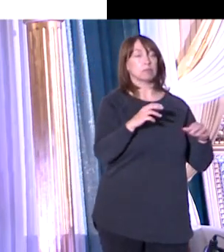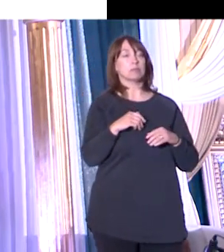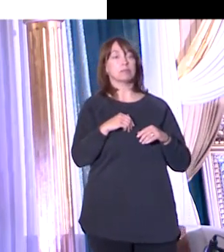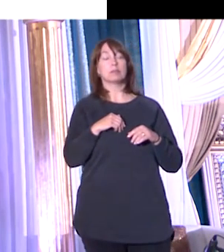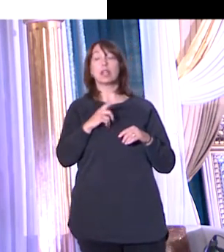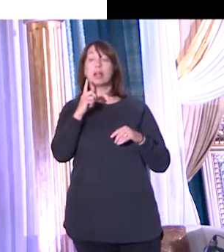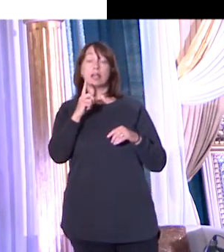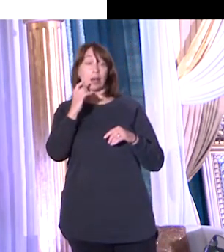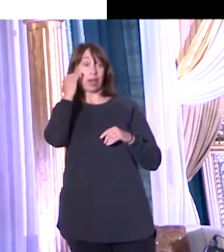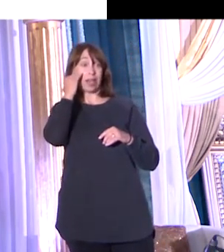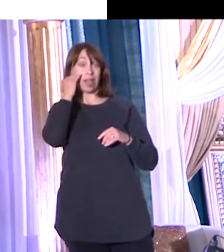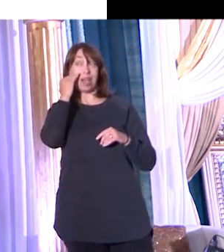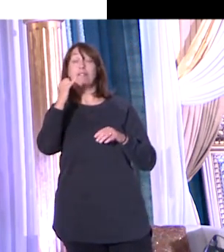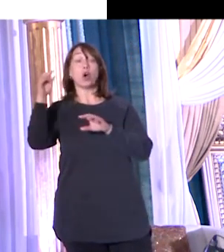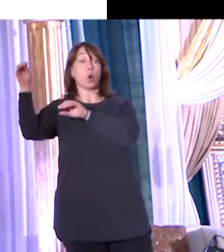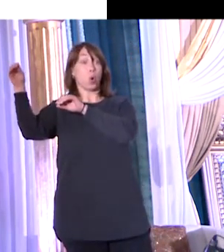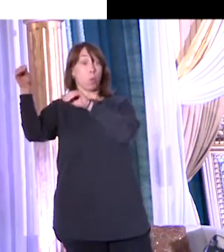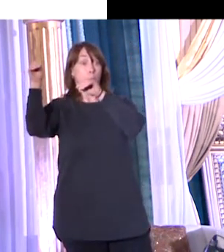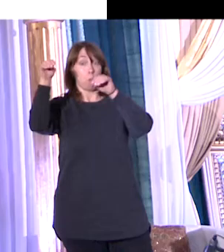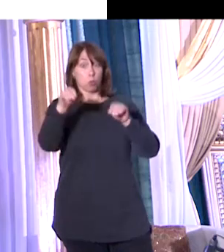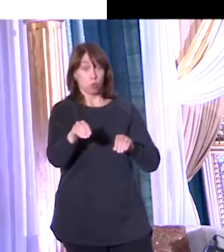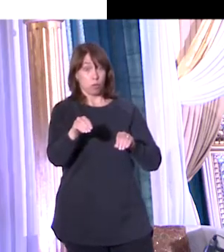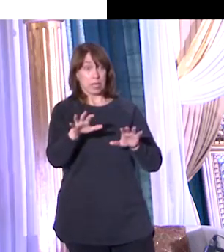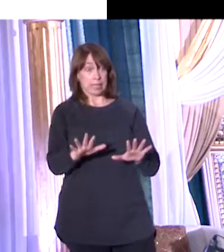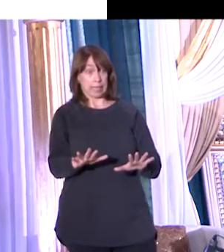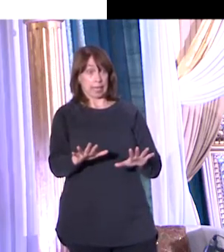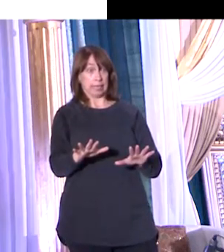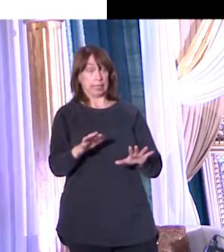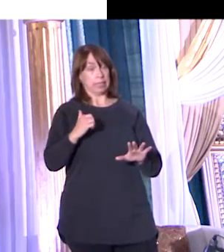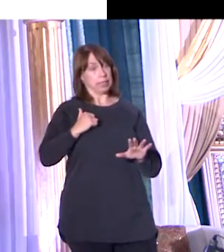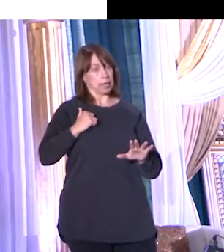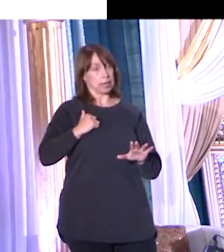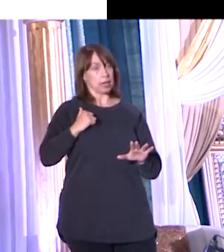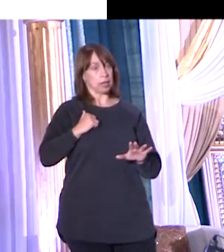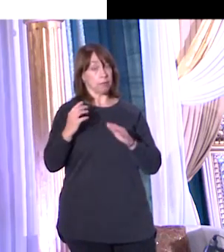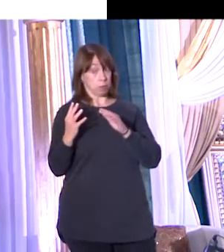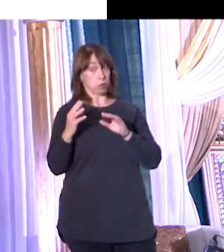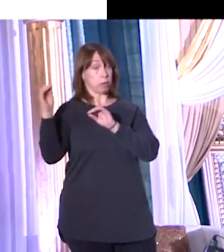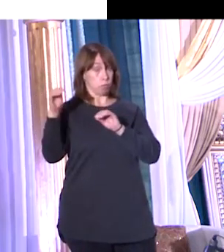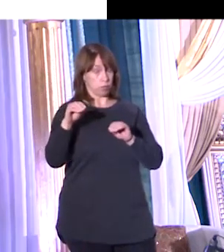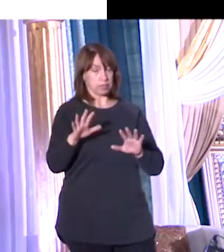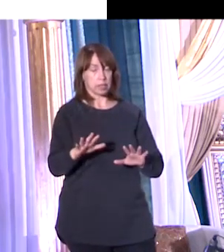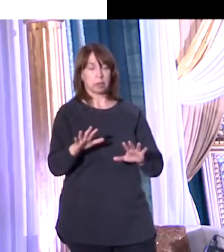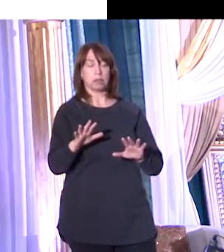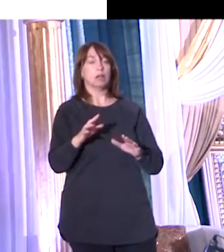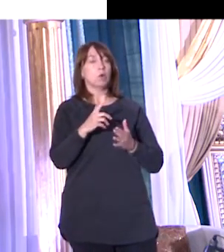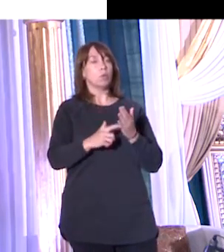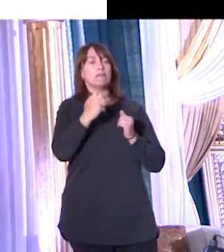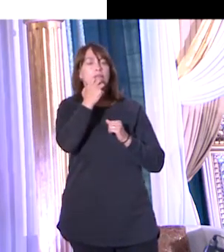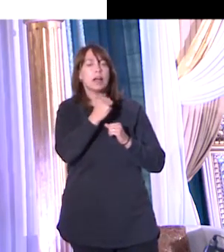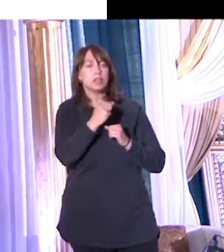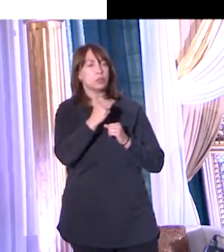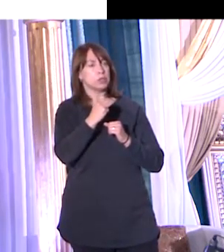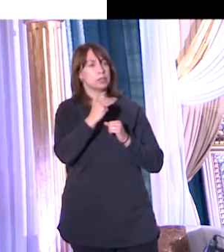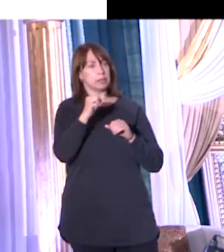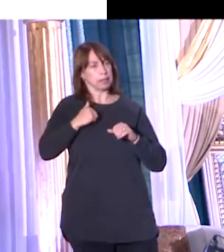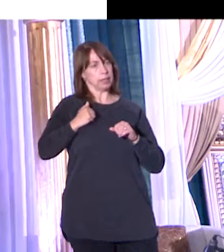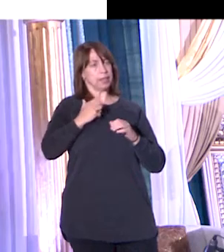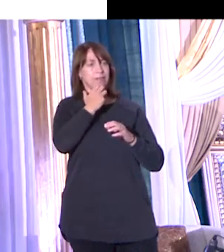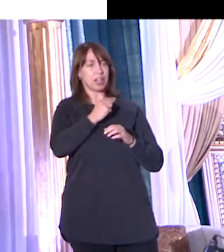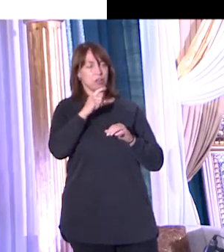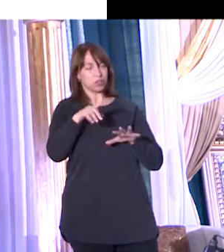adopt when they come to this country? And here are the results. And again, this is an open-ended question. I'm going to have lots of water by the